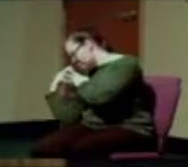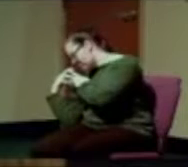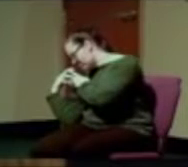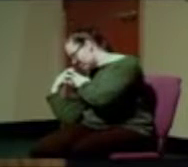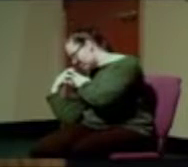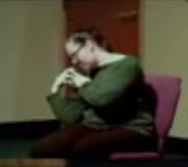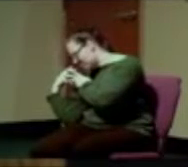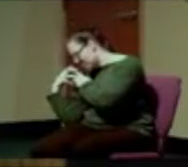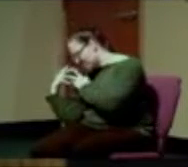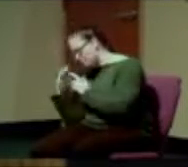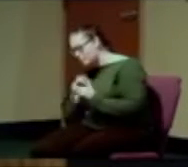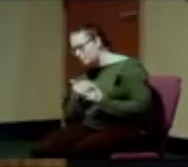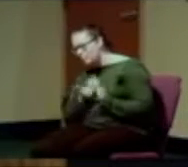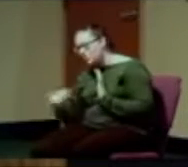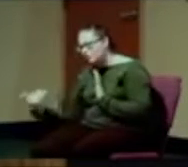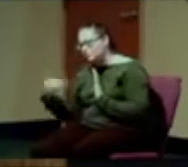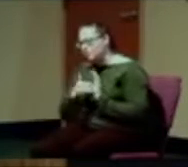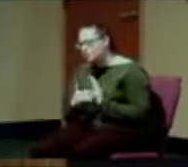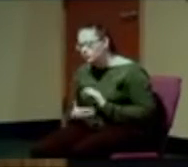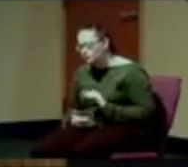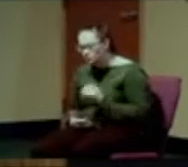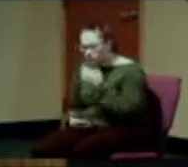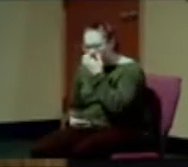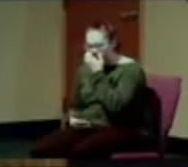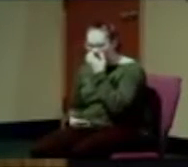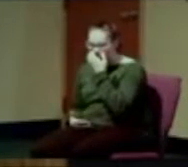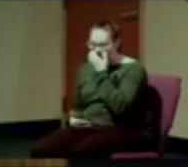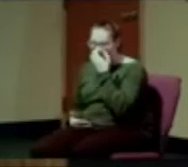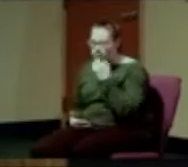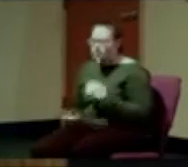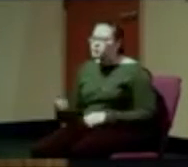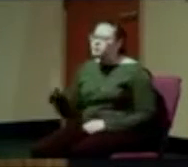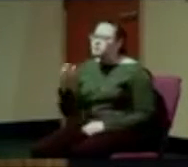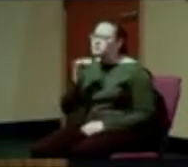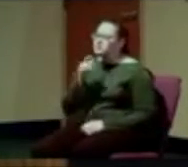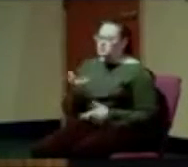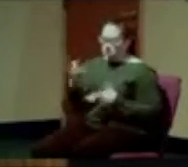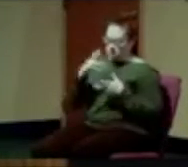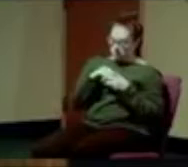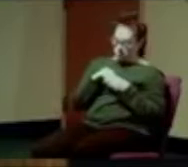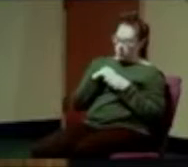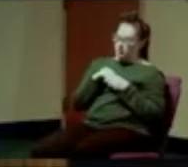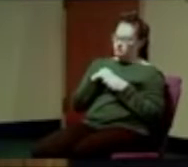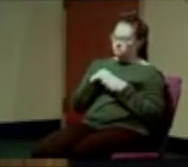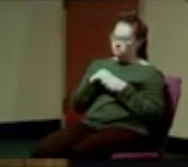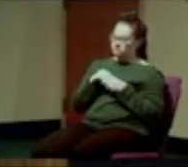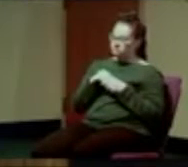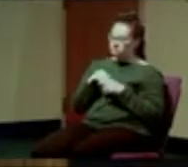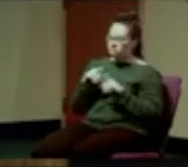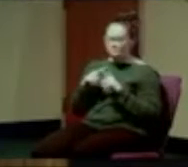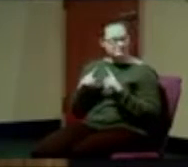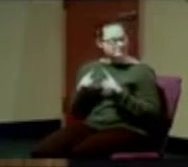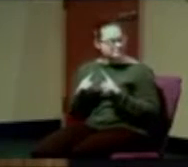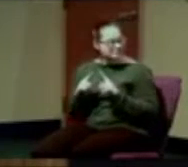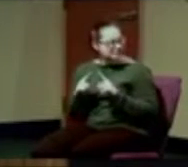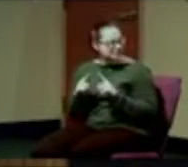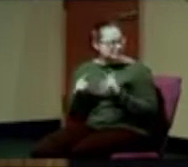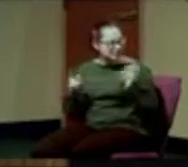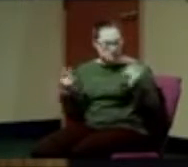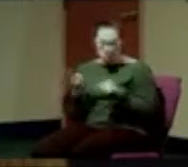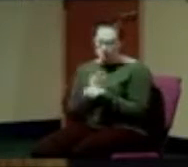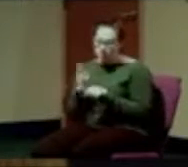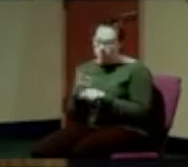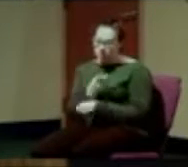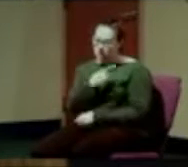doesn't stop there. See, there's another component to it. Not only does Jesus bear these, but God has